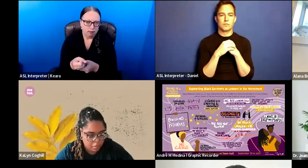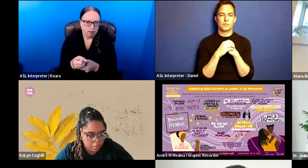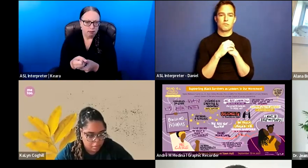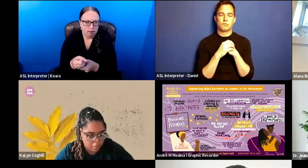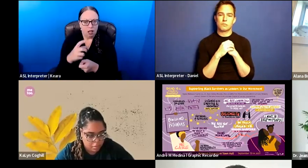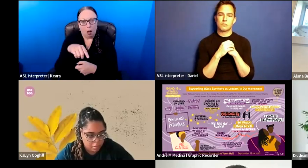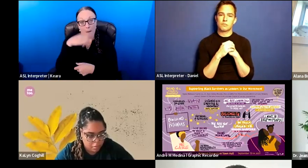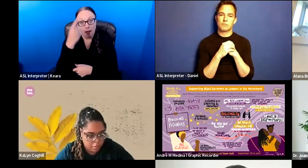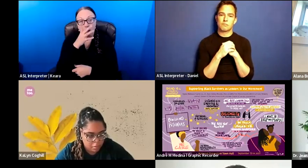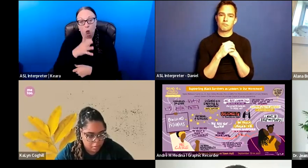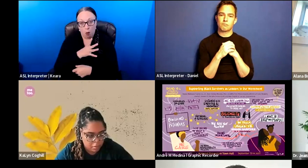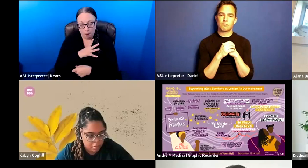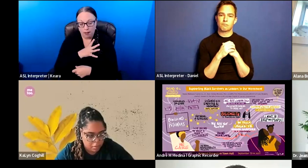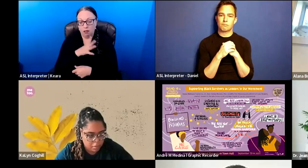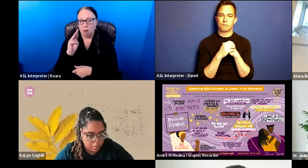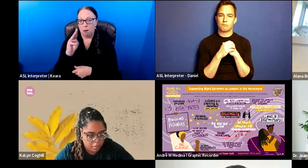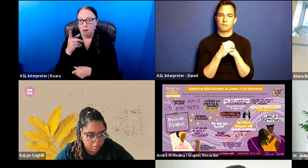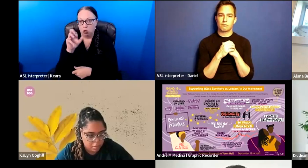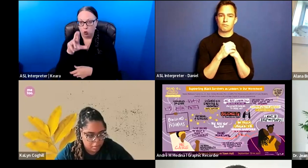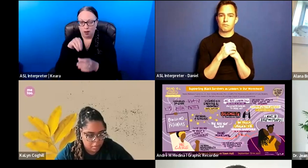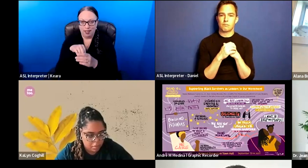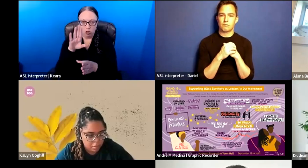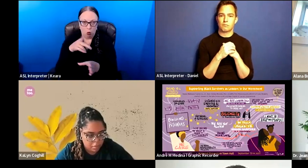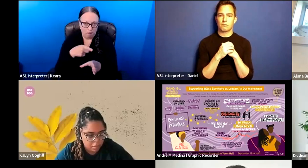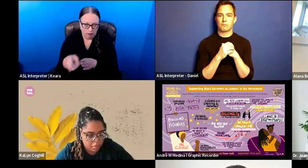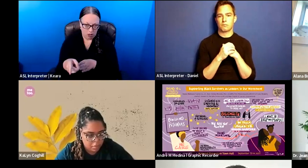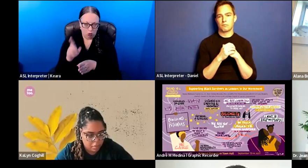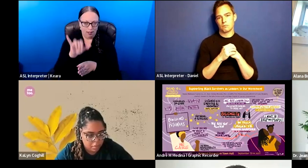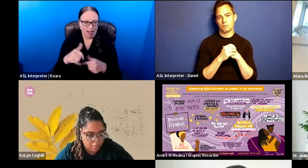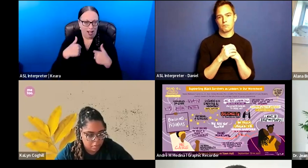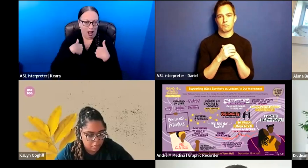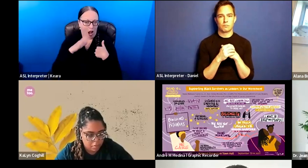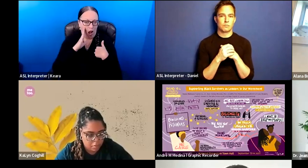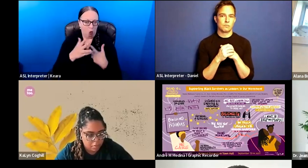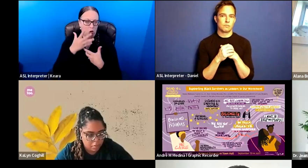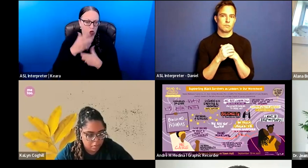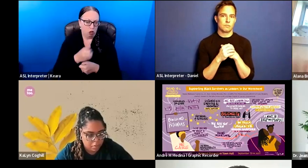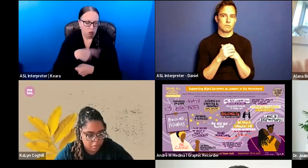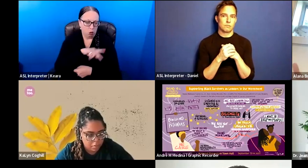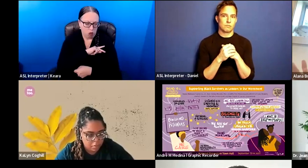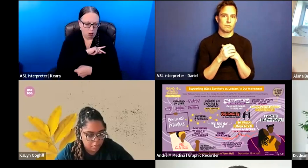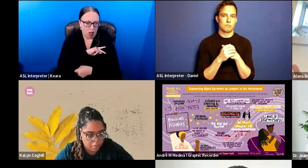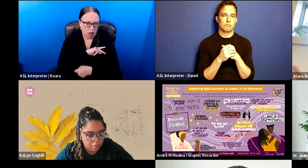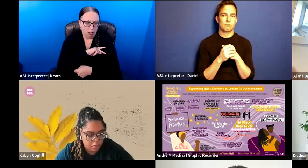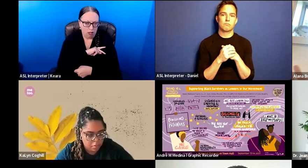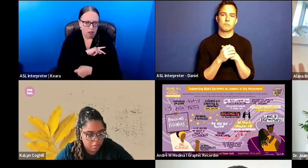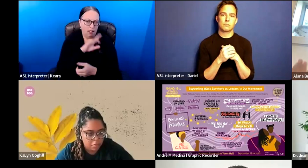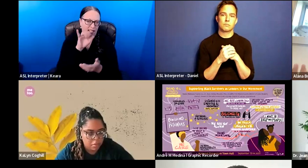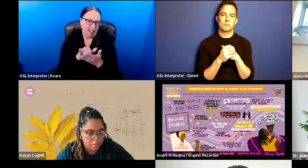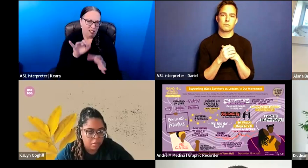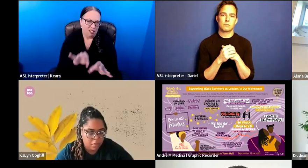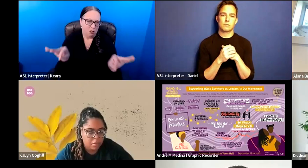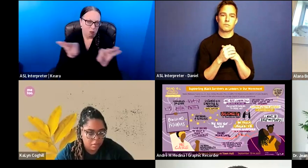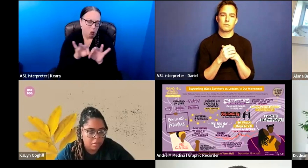woman mentor in your field. That's who I would trust personally. And I think mentorship is just important